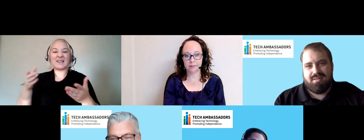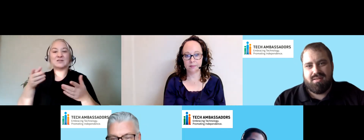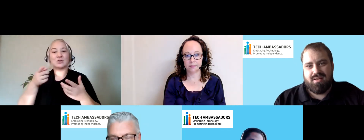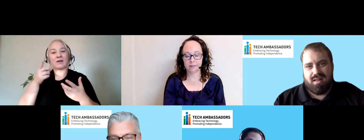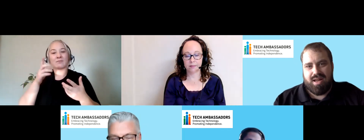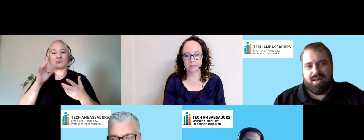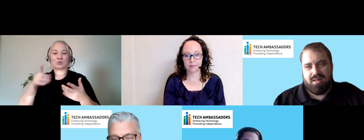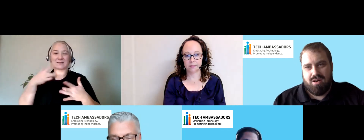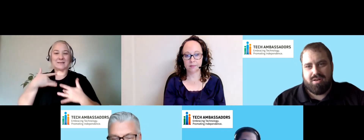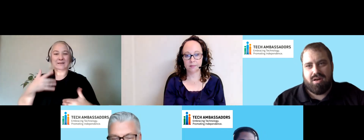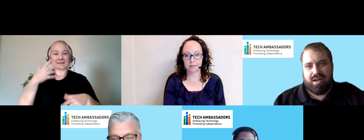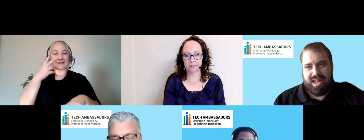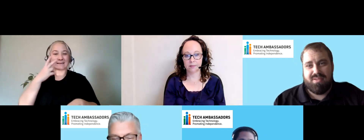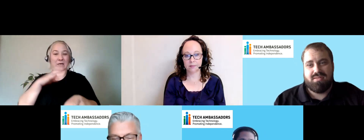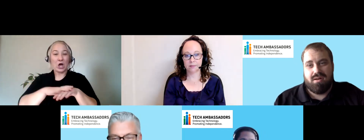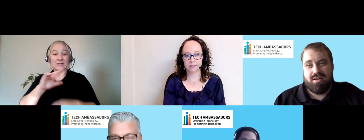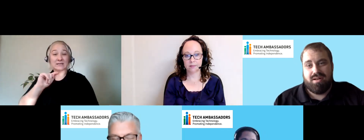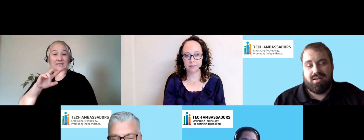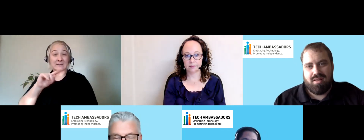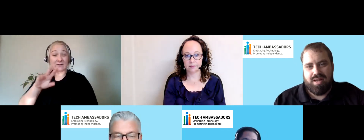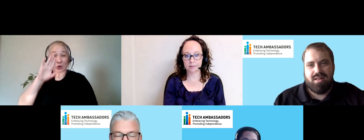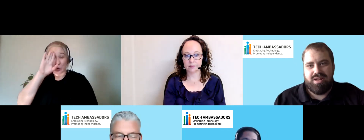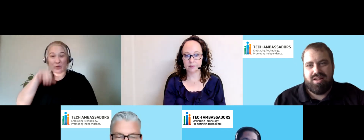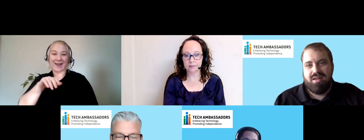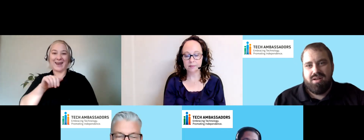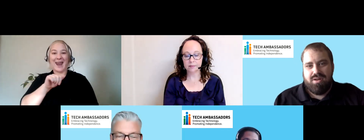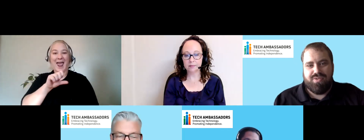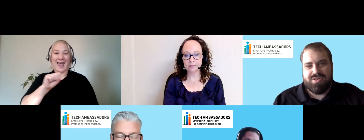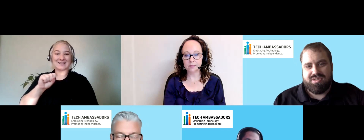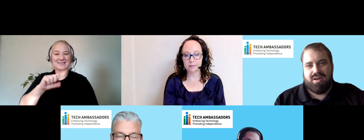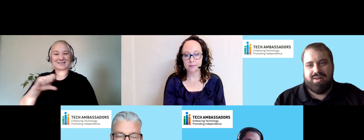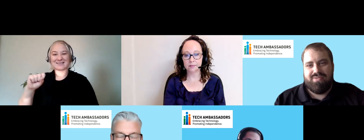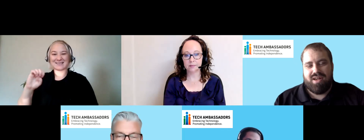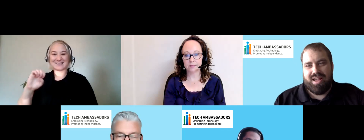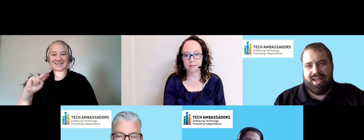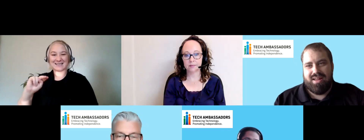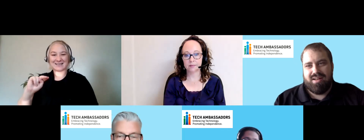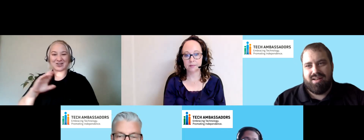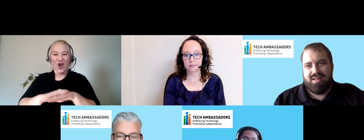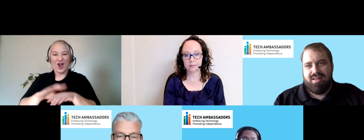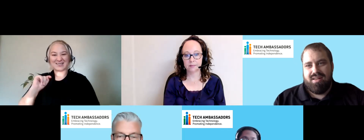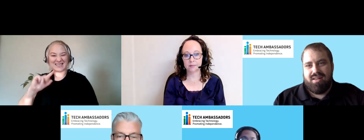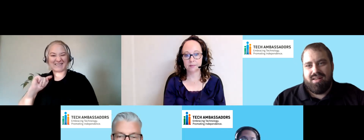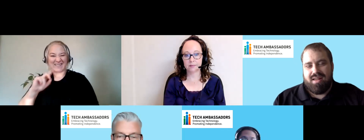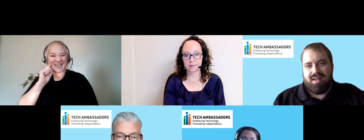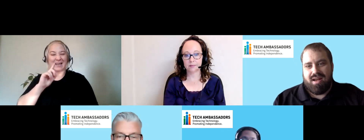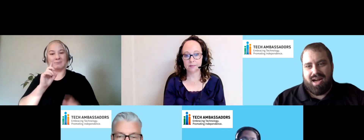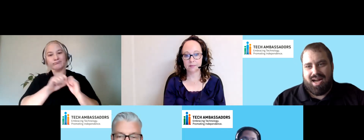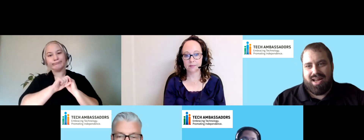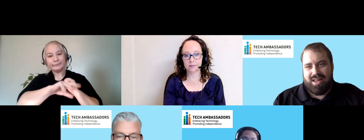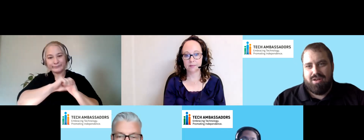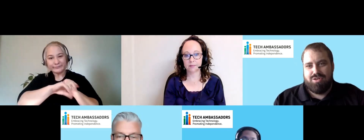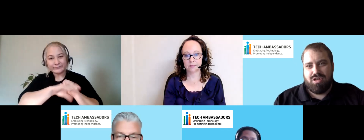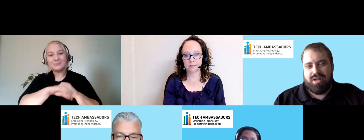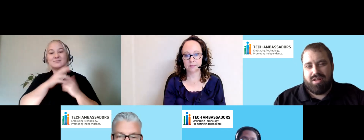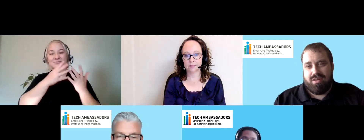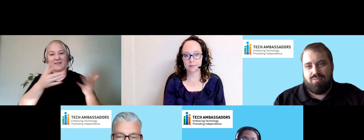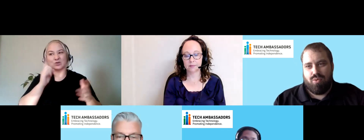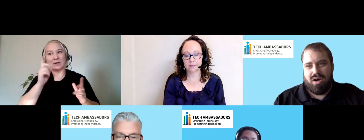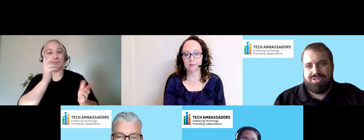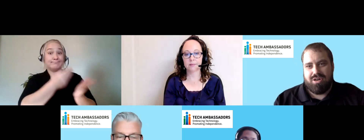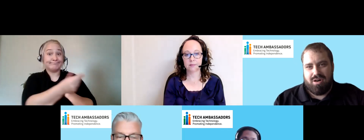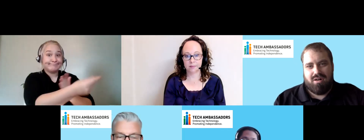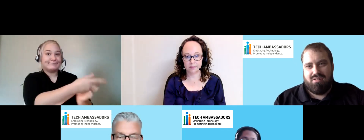has like looked on Amazon lately for stuff, and I